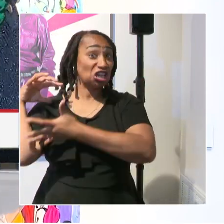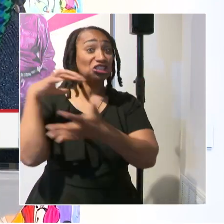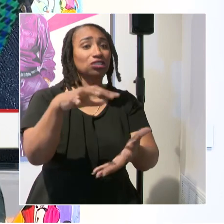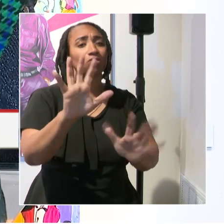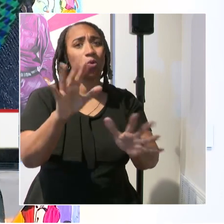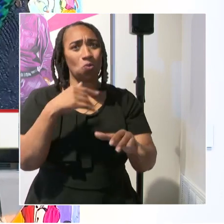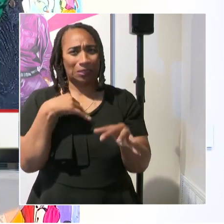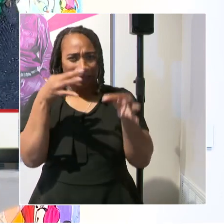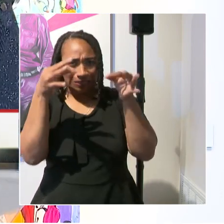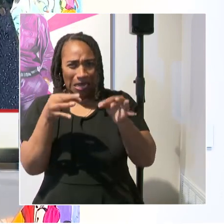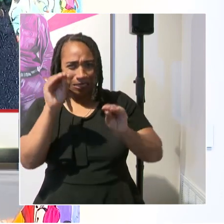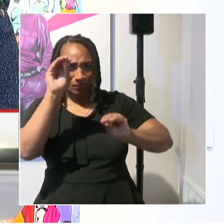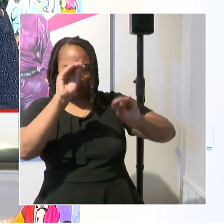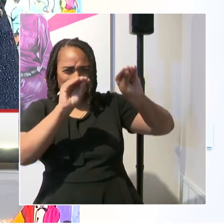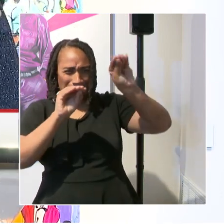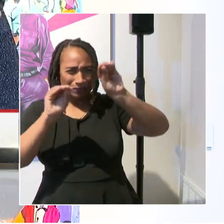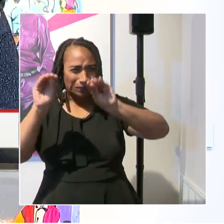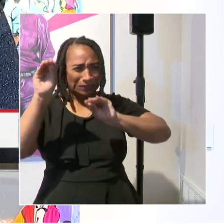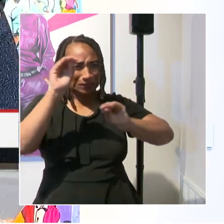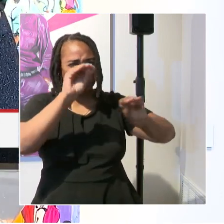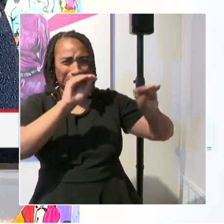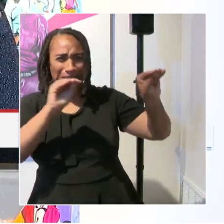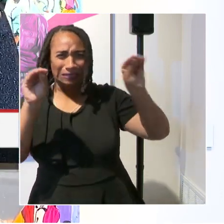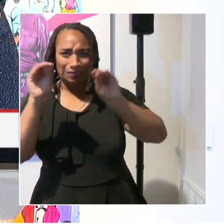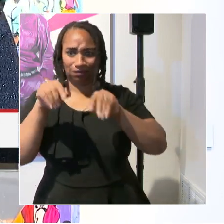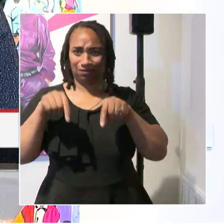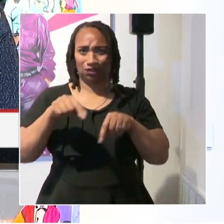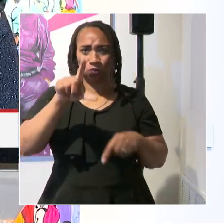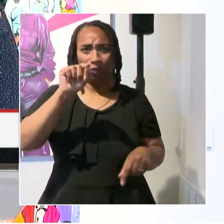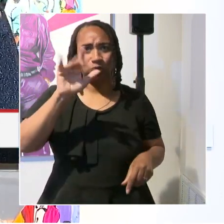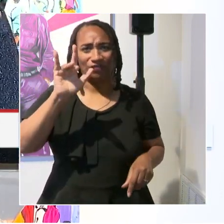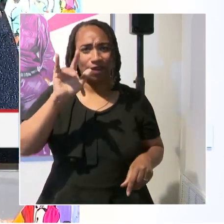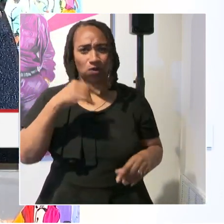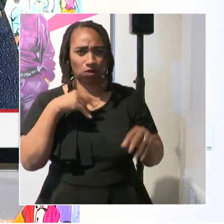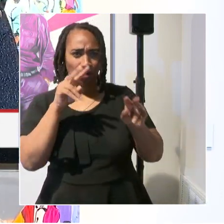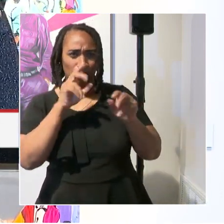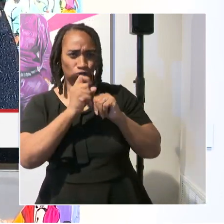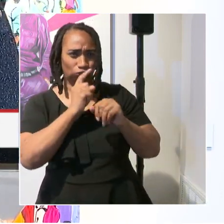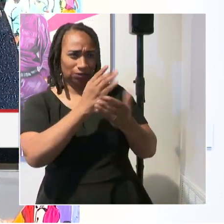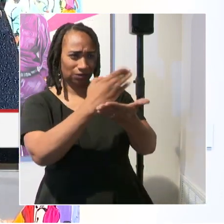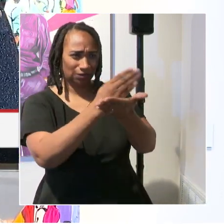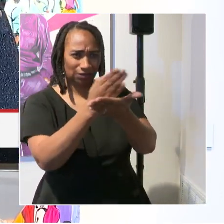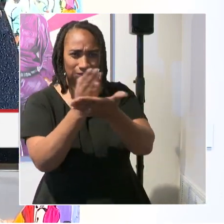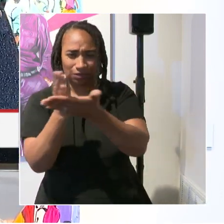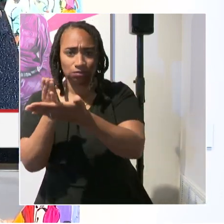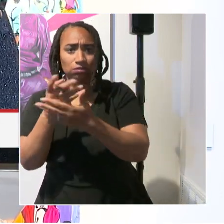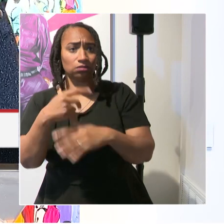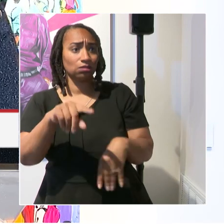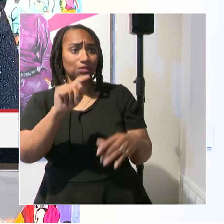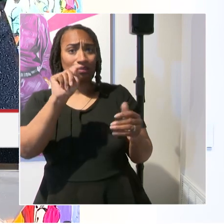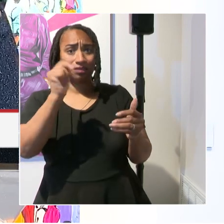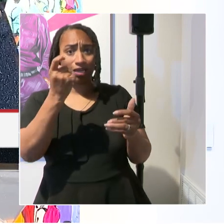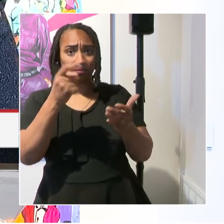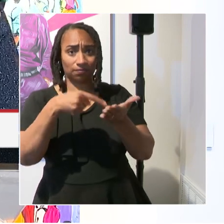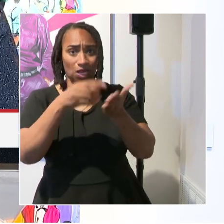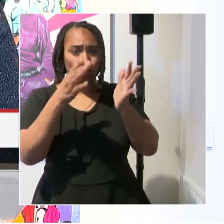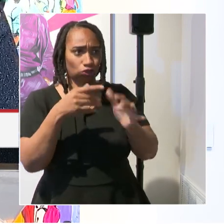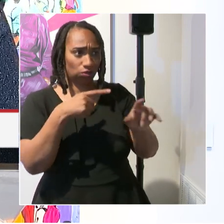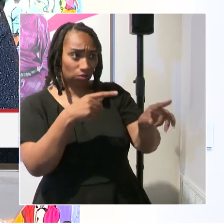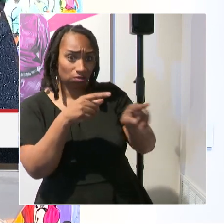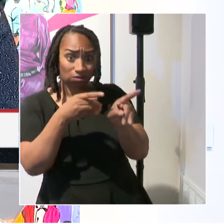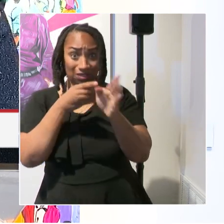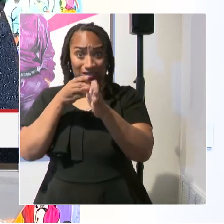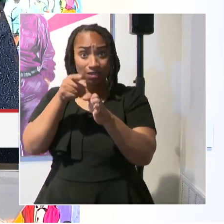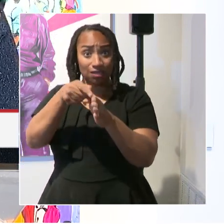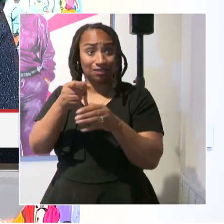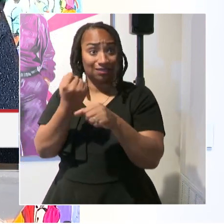FY25, we're prioritizing taxpayer spending on public safety, public schools, and